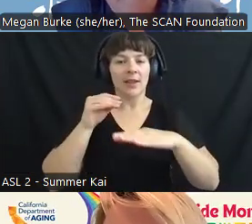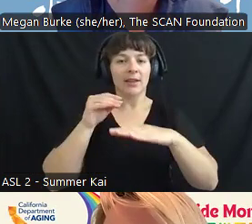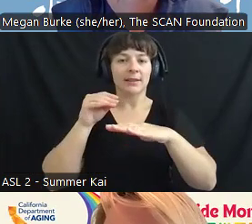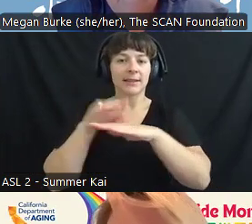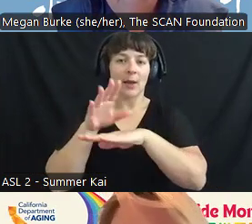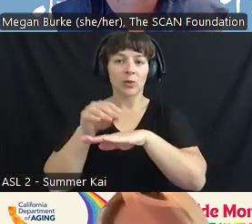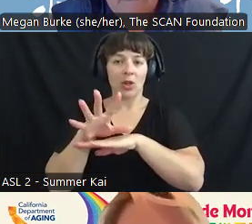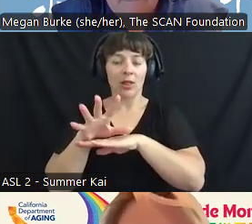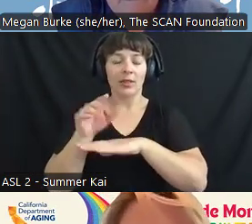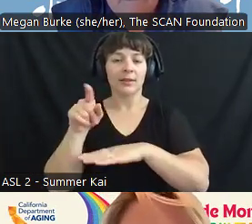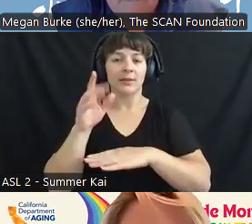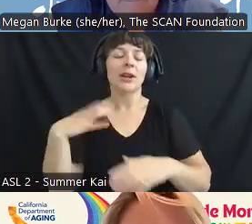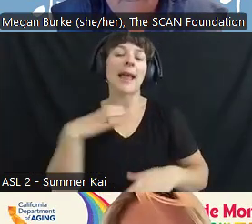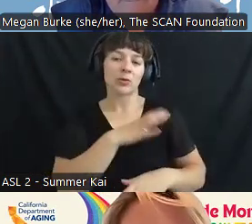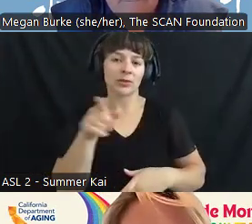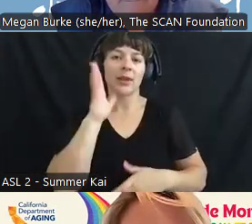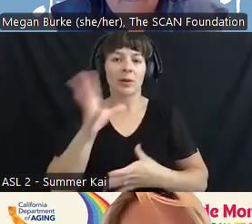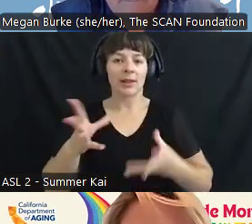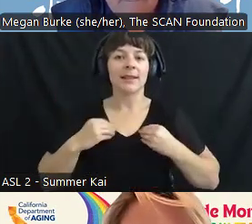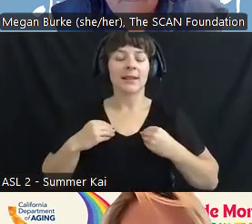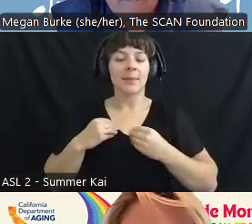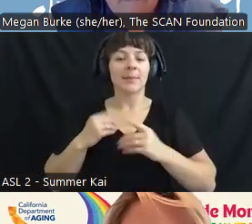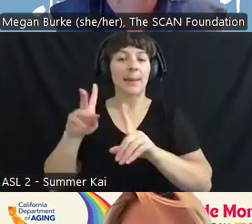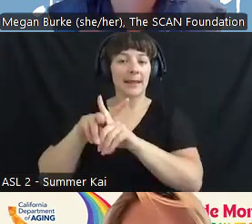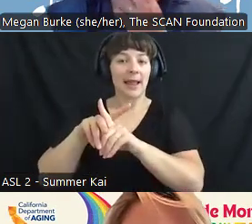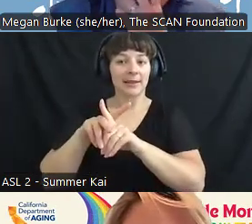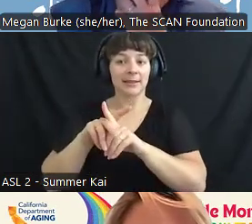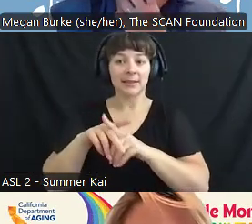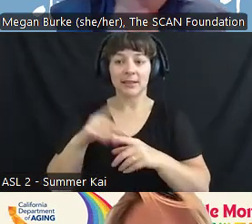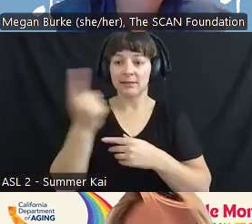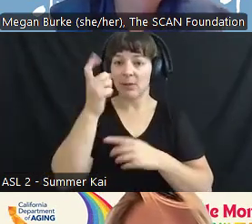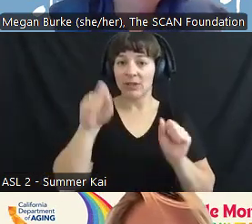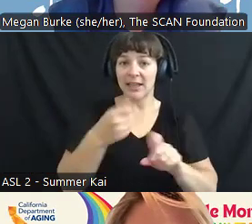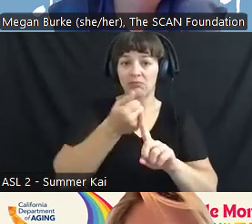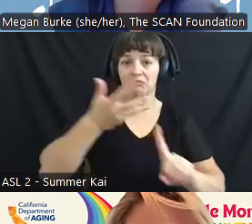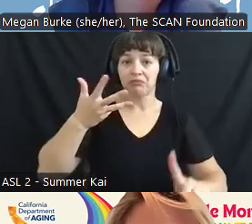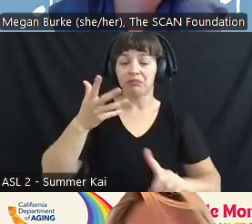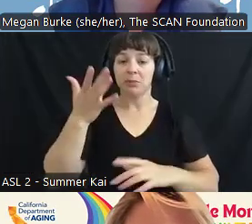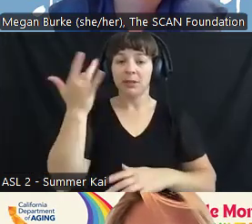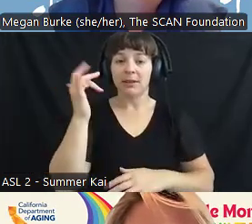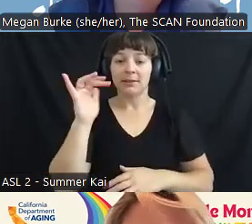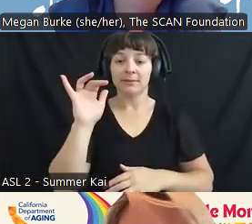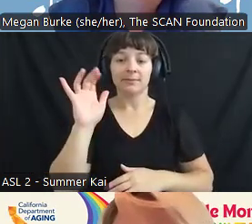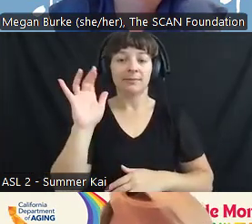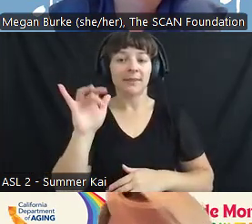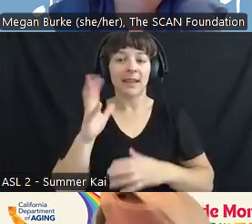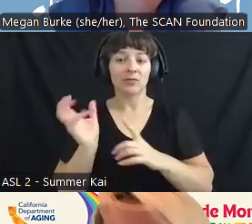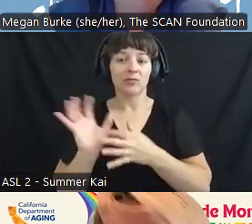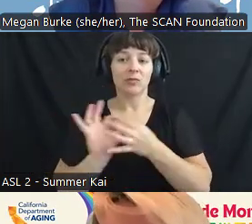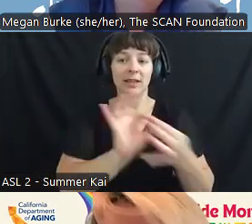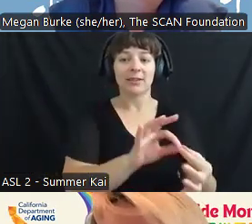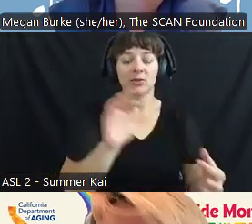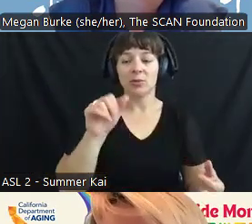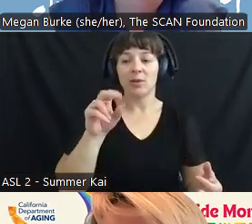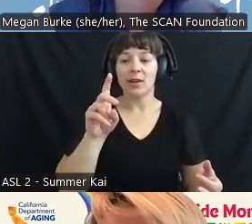now accepting applications for. Joseph, is there anything you could say about that? Because it kind of responds to what Andrea was just talking about.